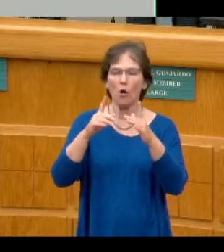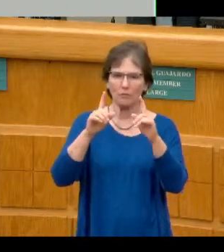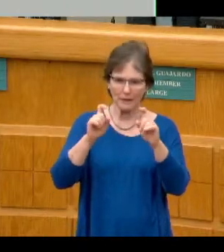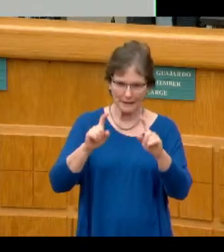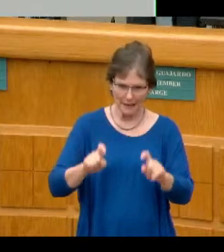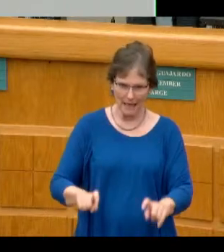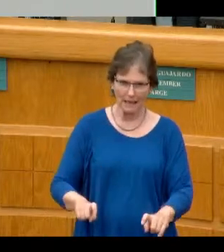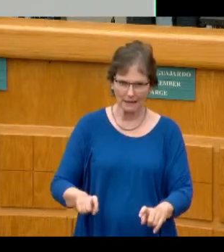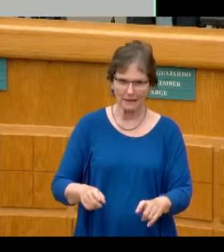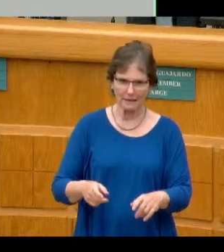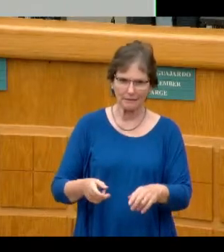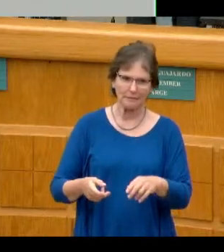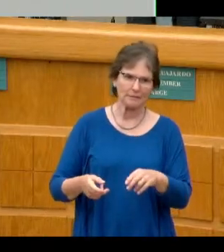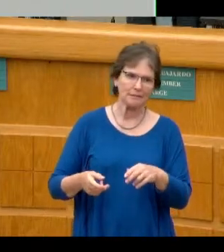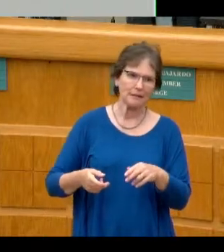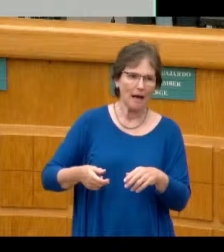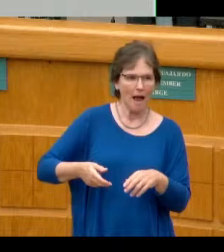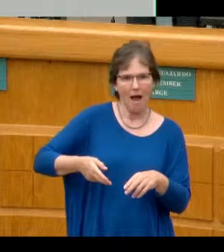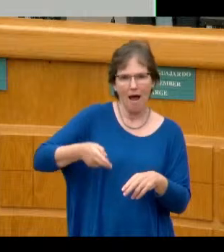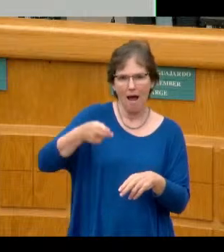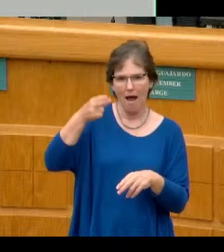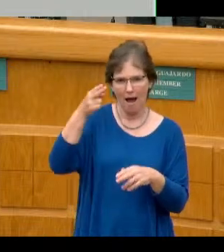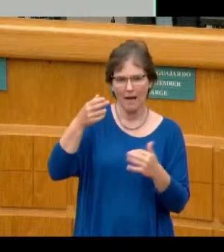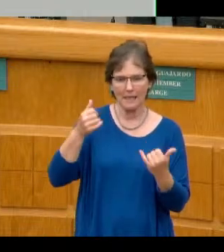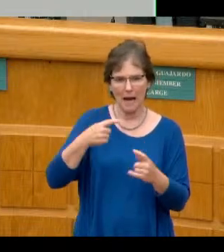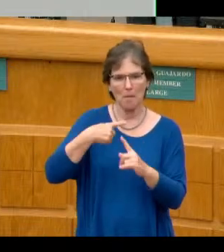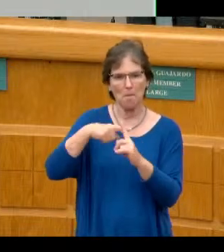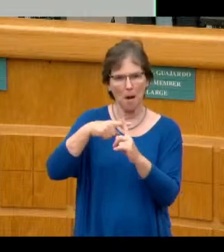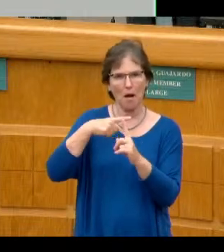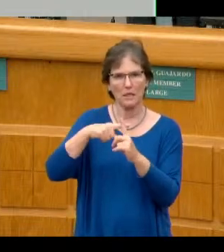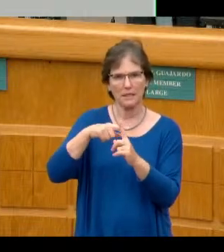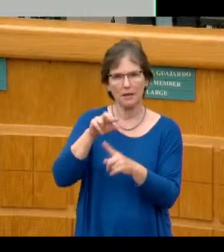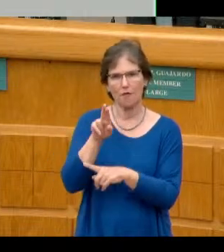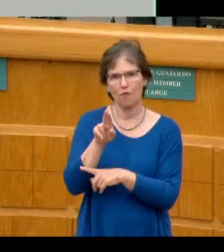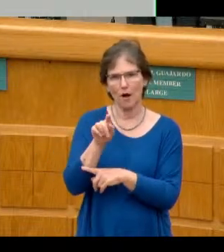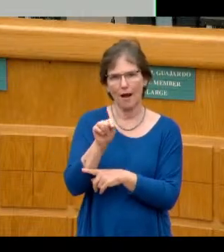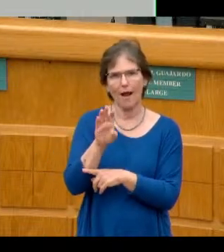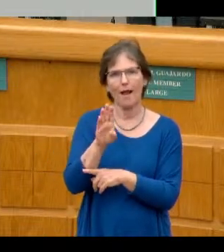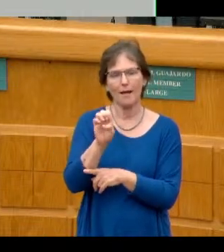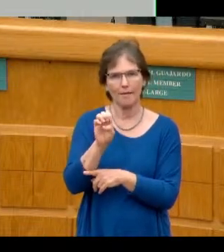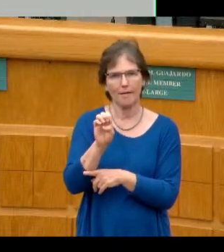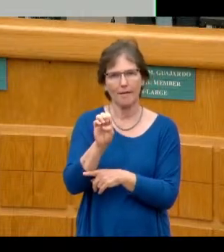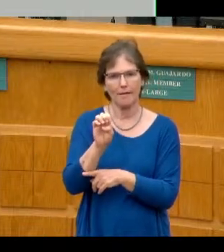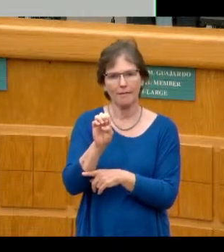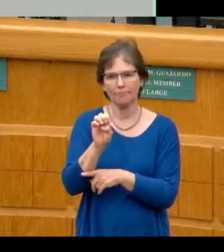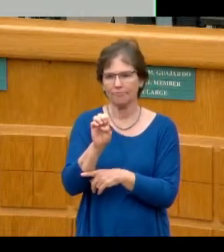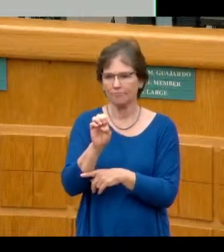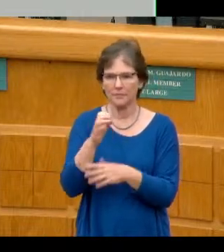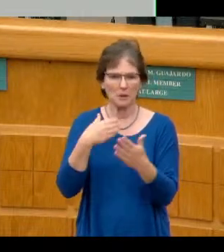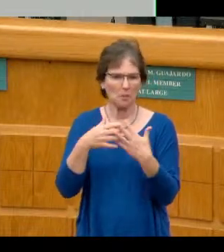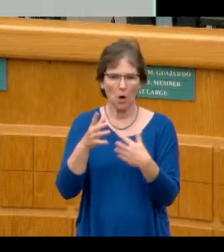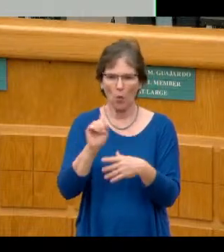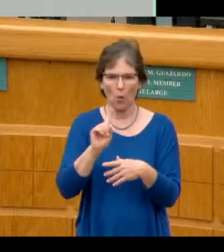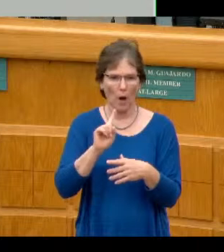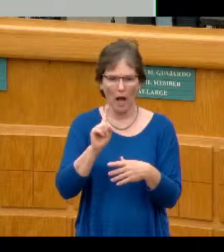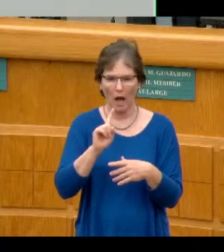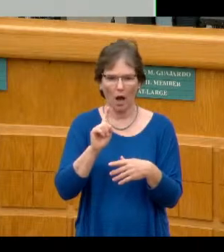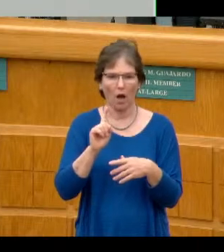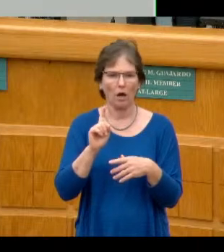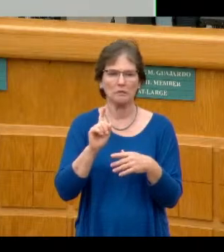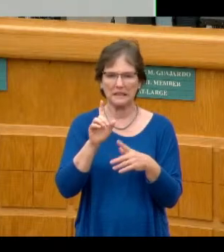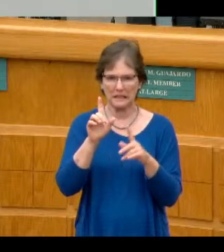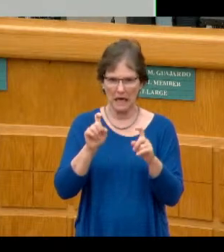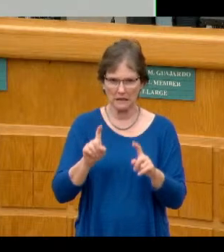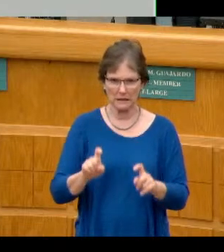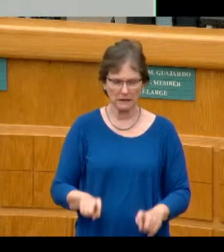In terms of percent positives, last week we saw something in the public health data. This is one of the reasons why we break it out into these different categories. It was high